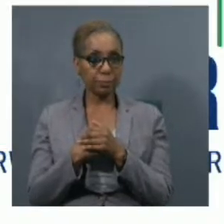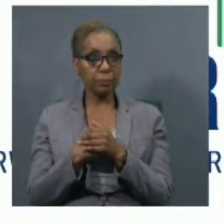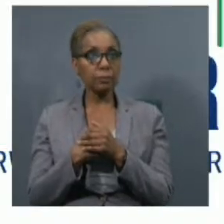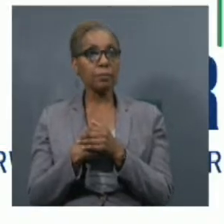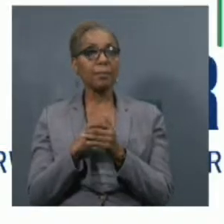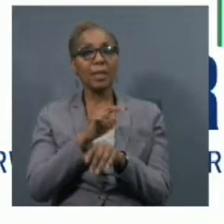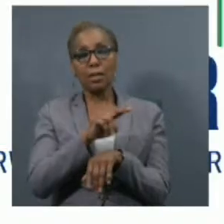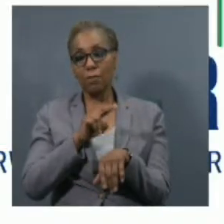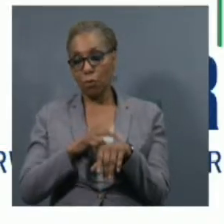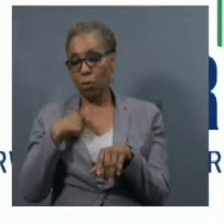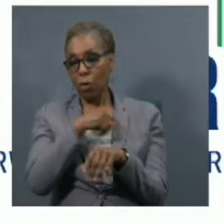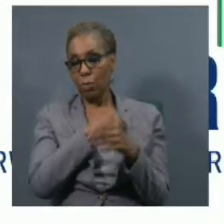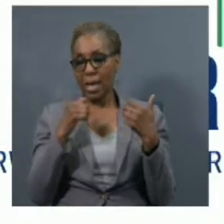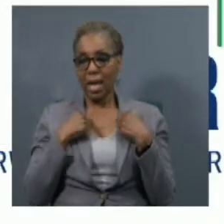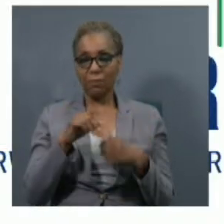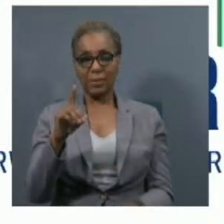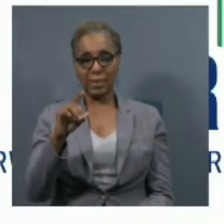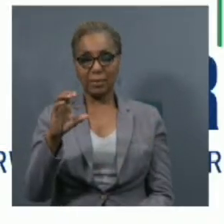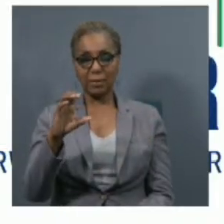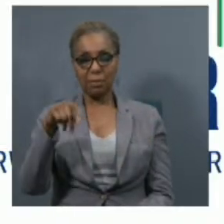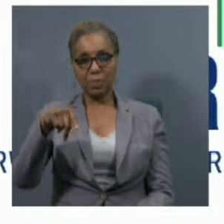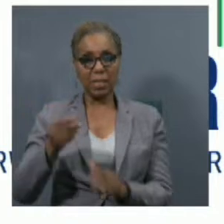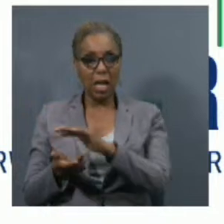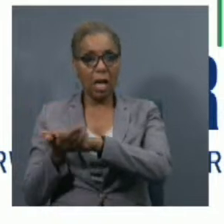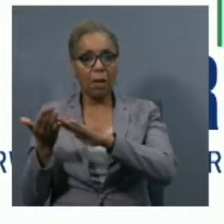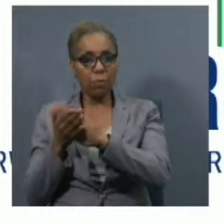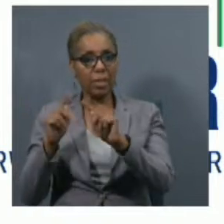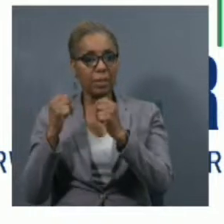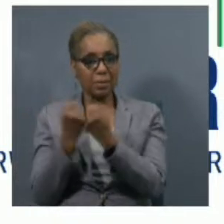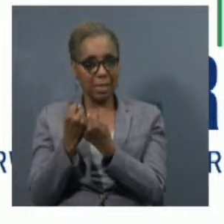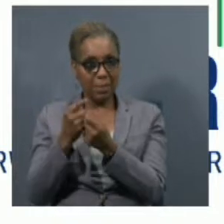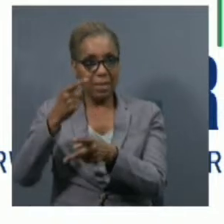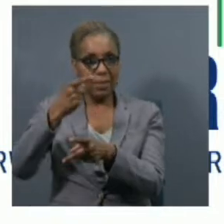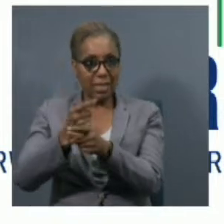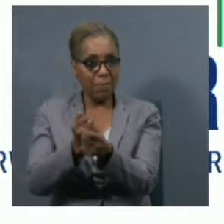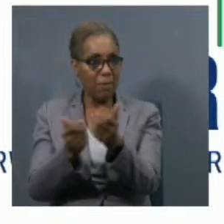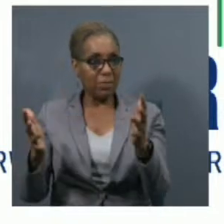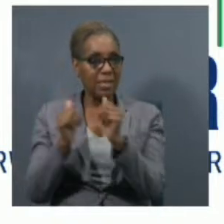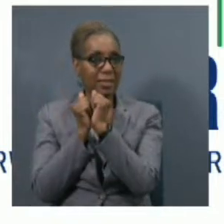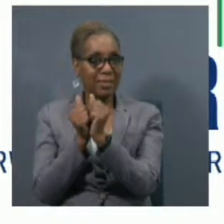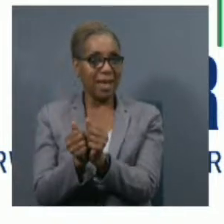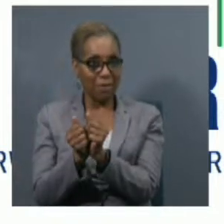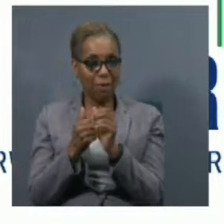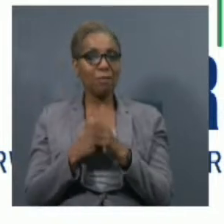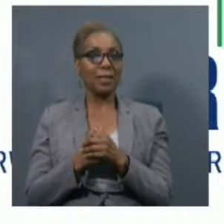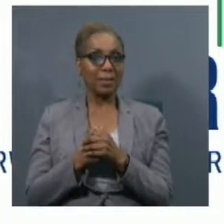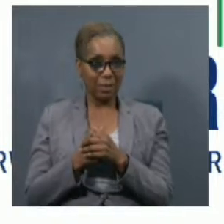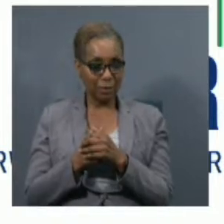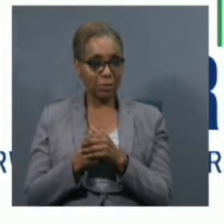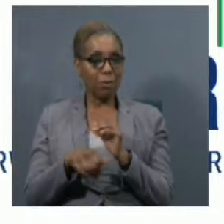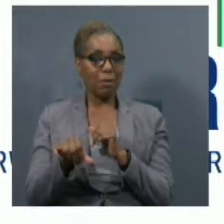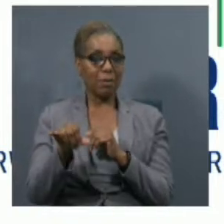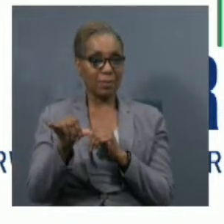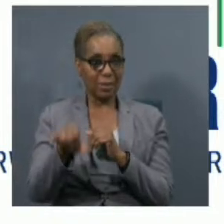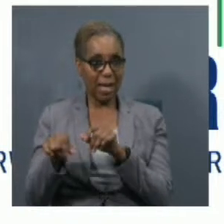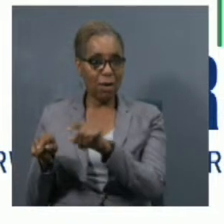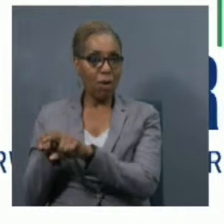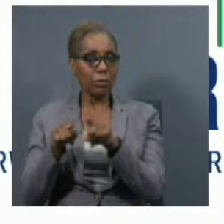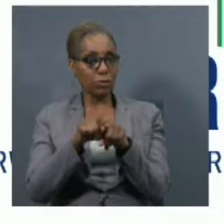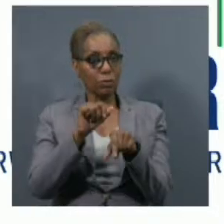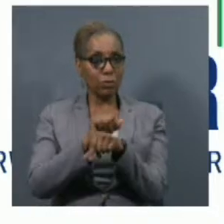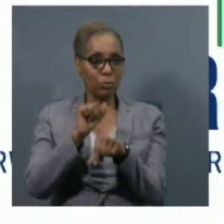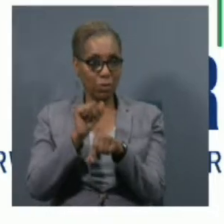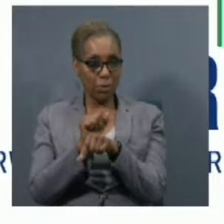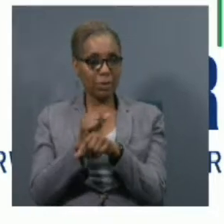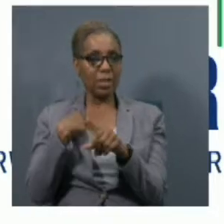And then, of course, we do have a DCP operations team that keeps it all together. That's kind of what I like to say. So that's also the work of